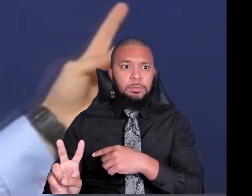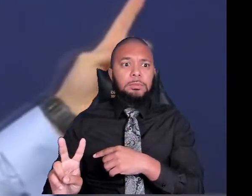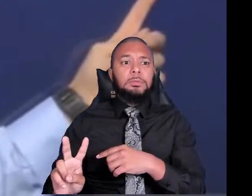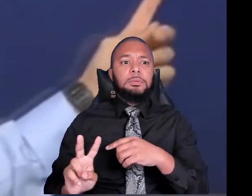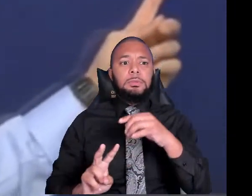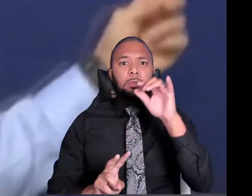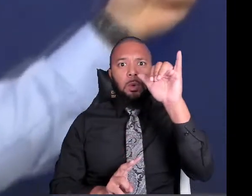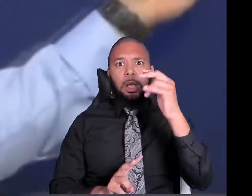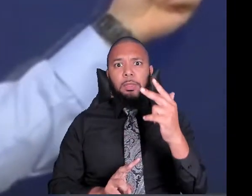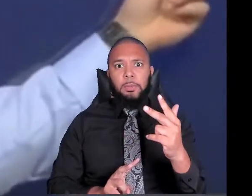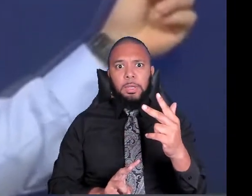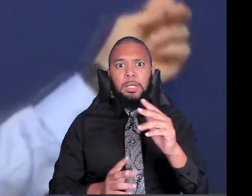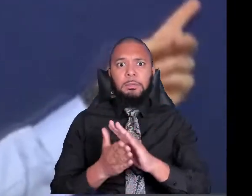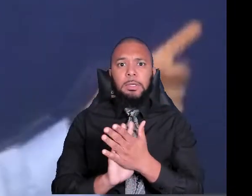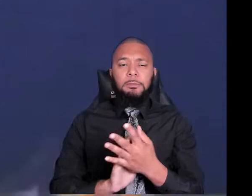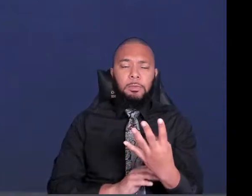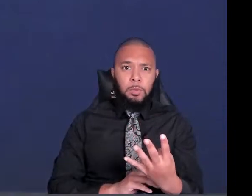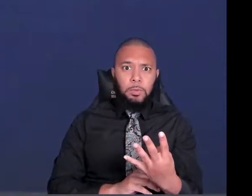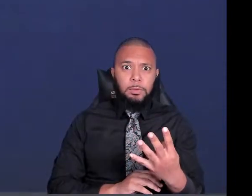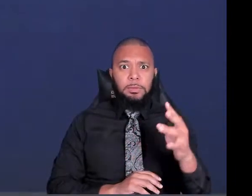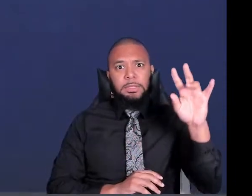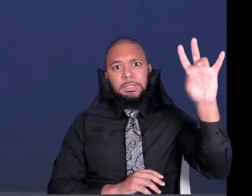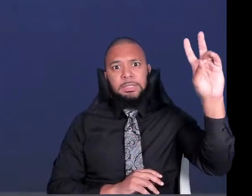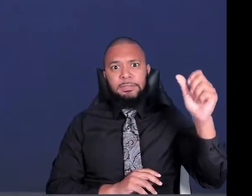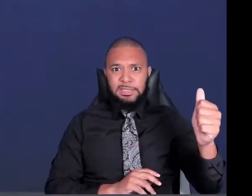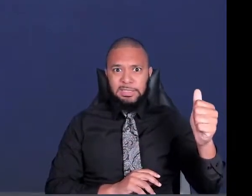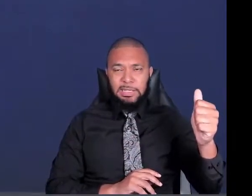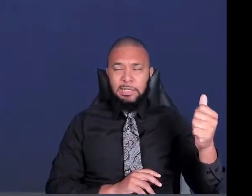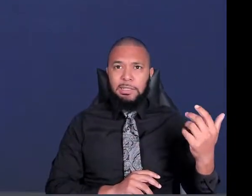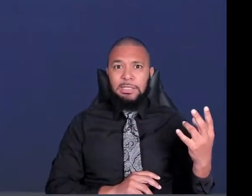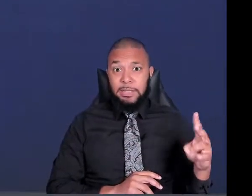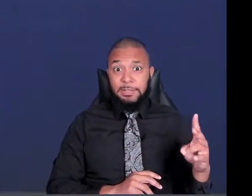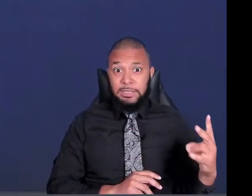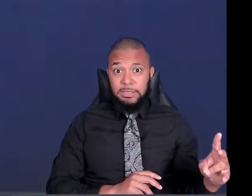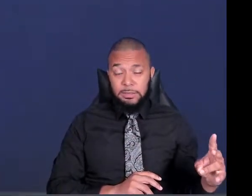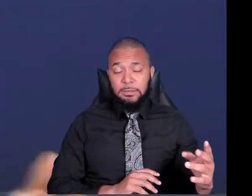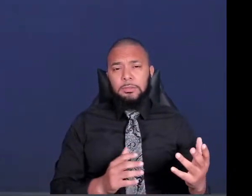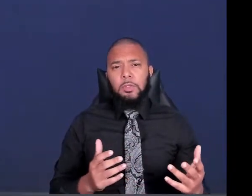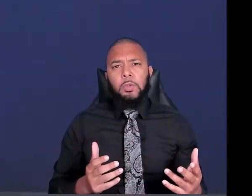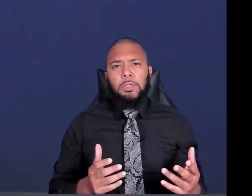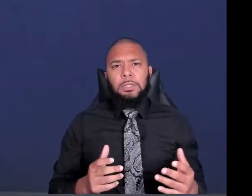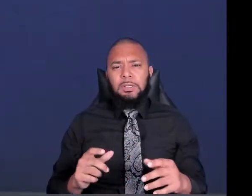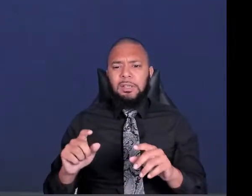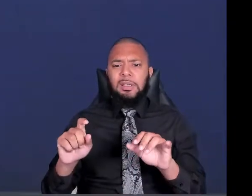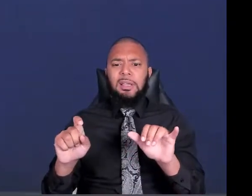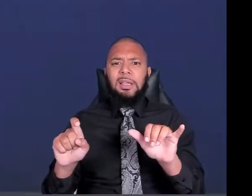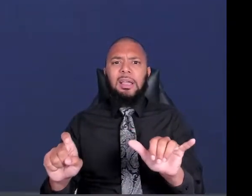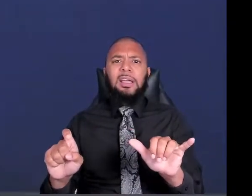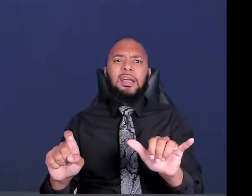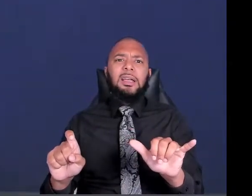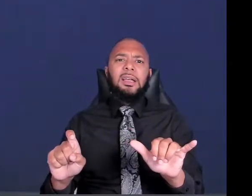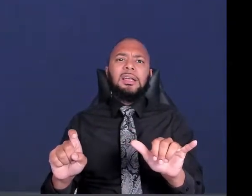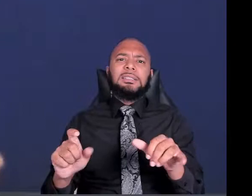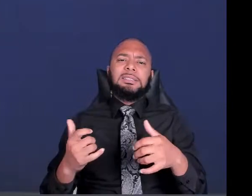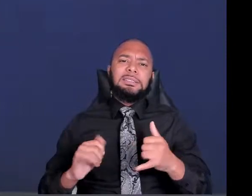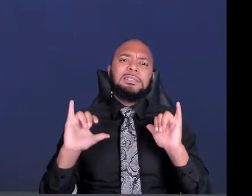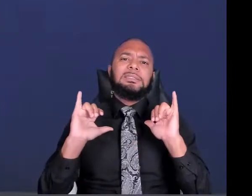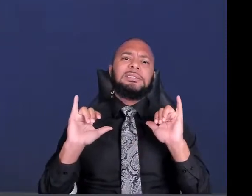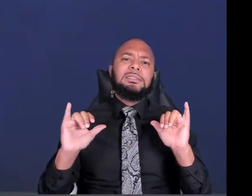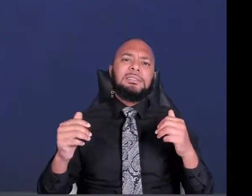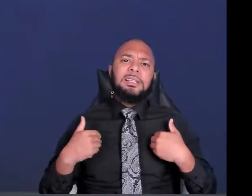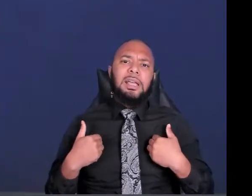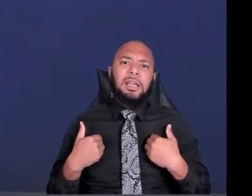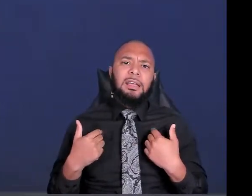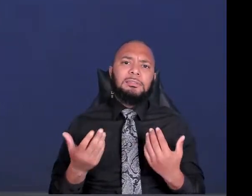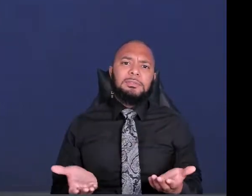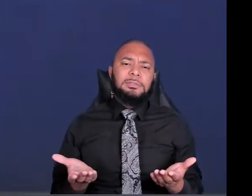4y. And 7 plus 10 is 17. So the x's and the y's, they're both still existing